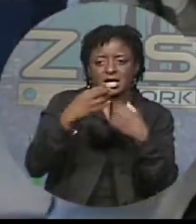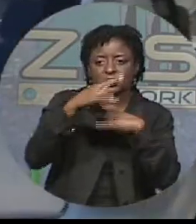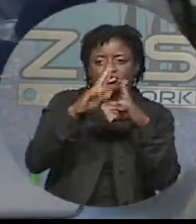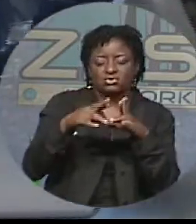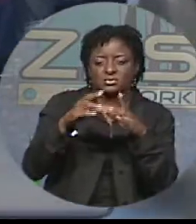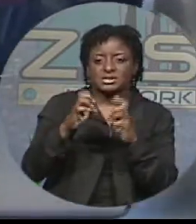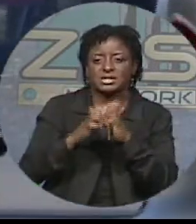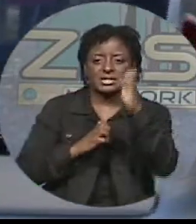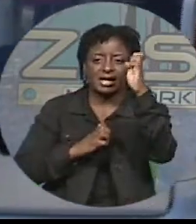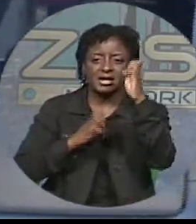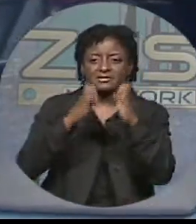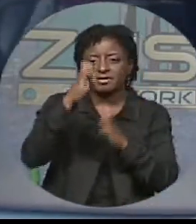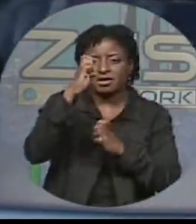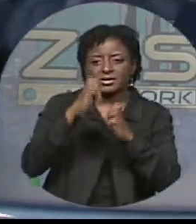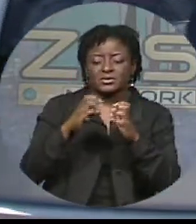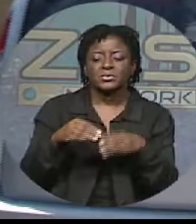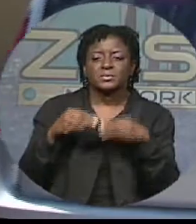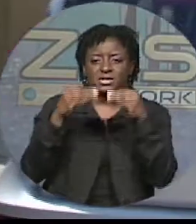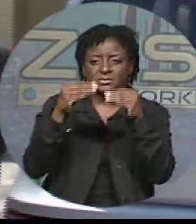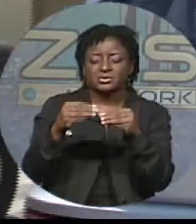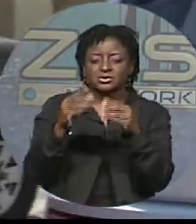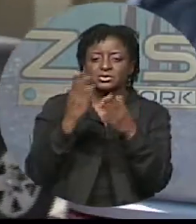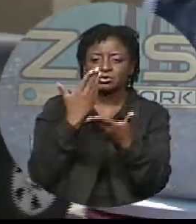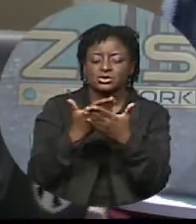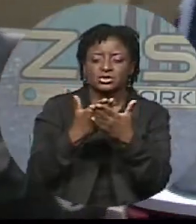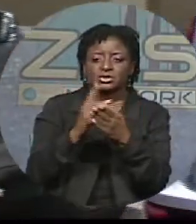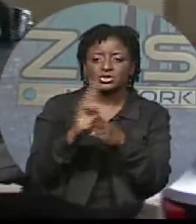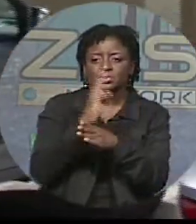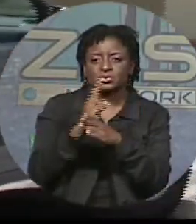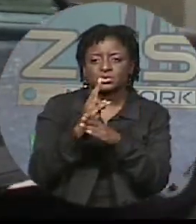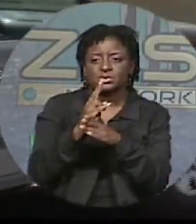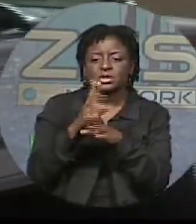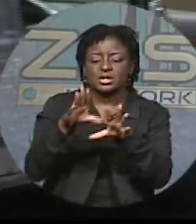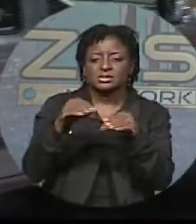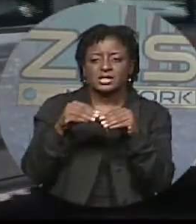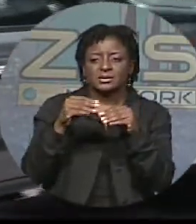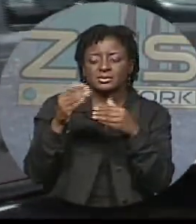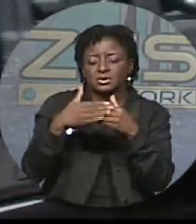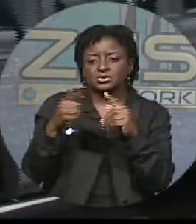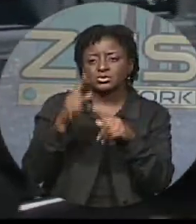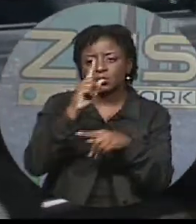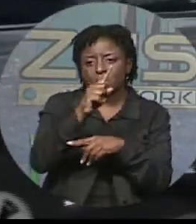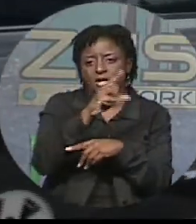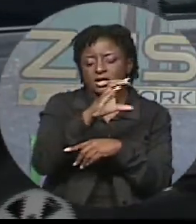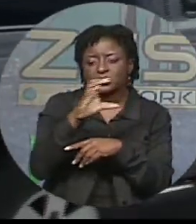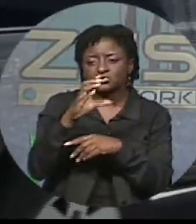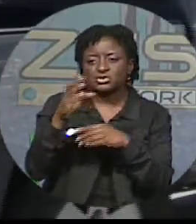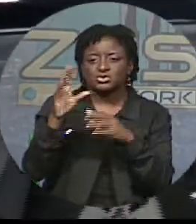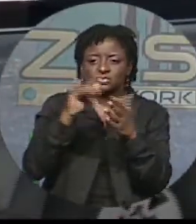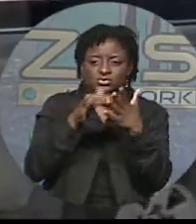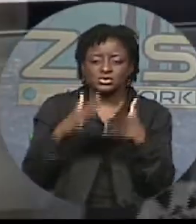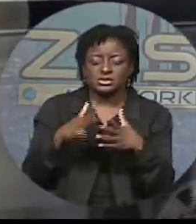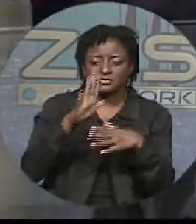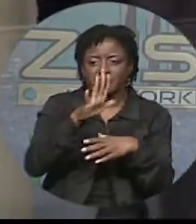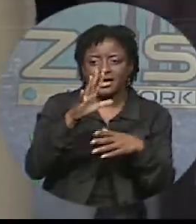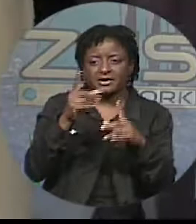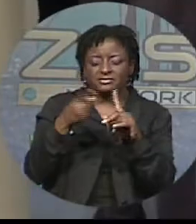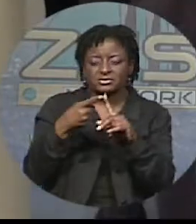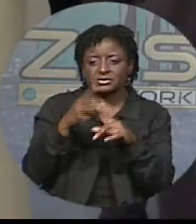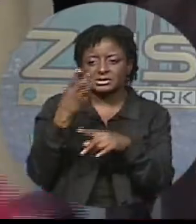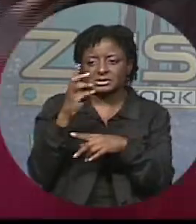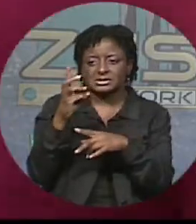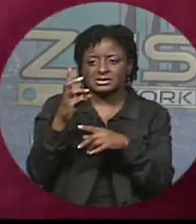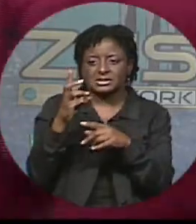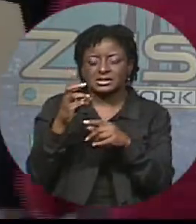be put to good use. The school will accommodate nearly 100 students ages 5 to 16 with learning deficiencies. Senior Officer for